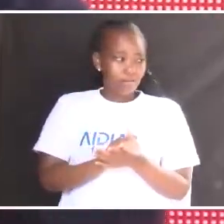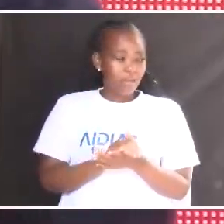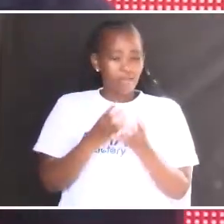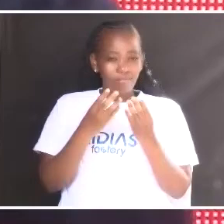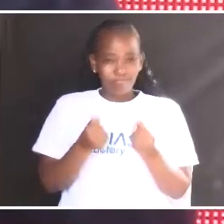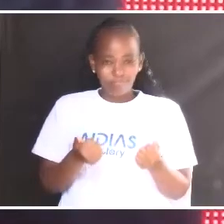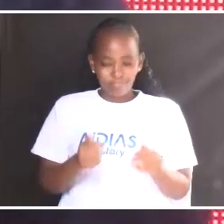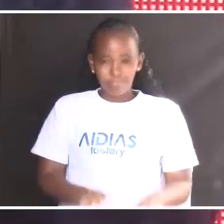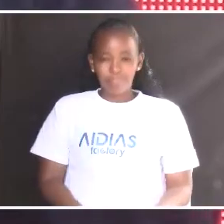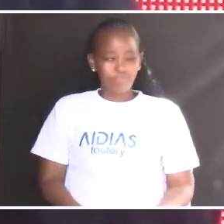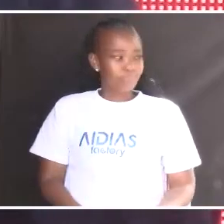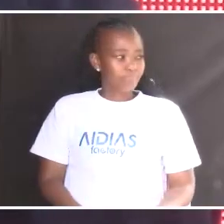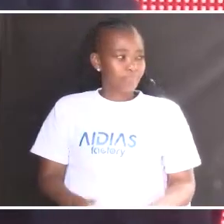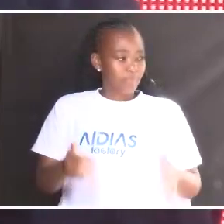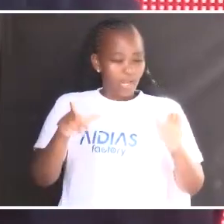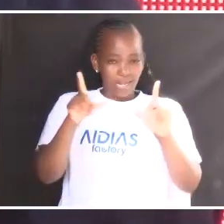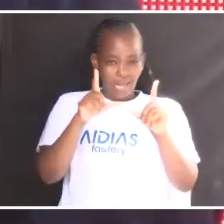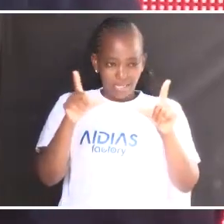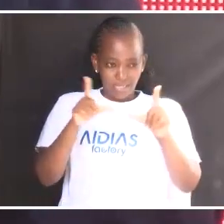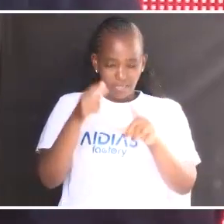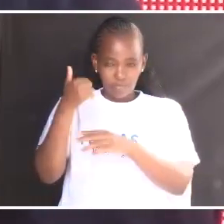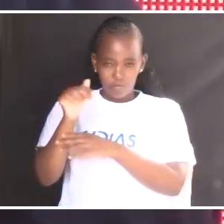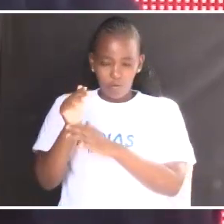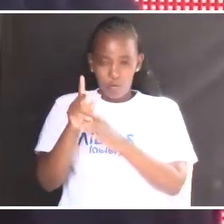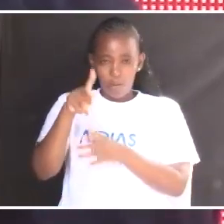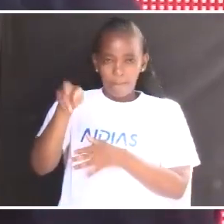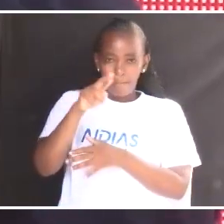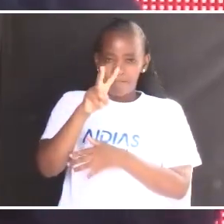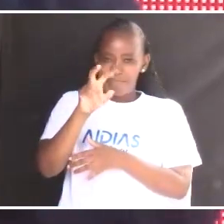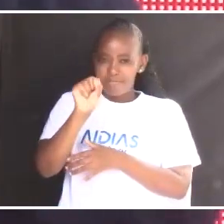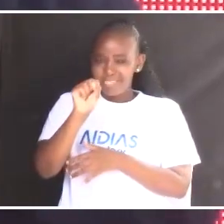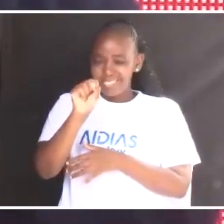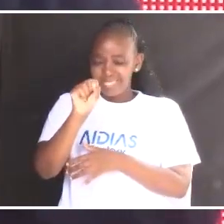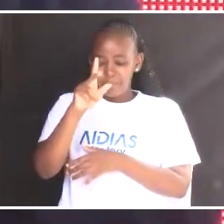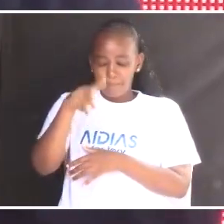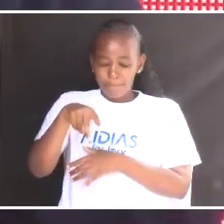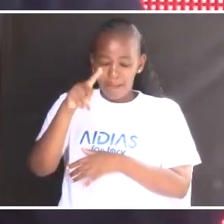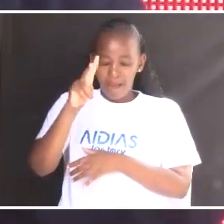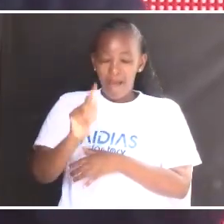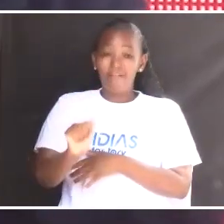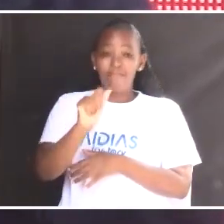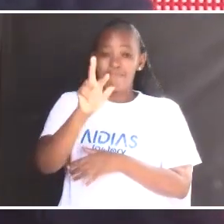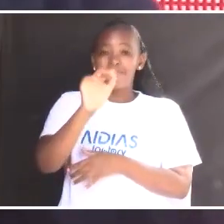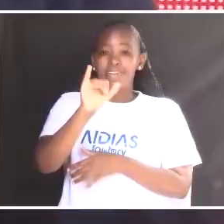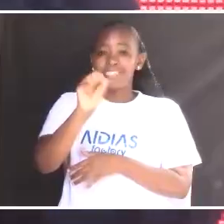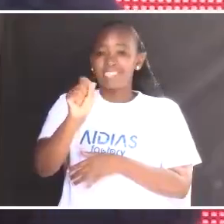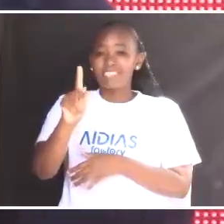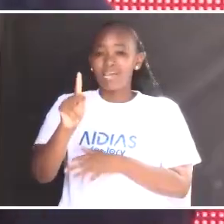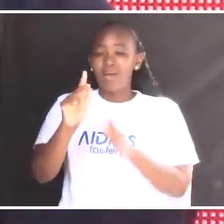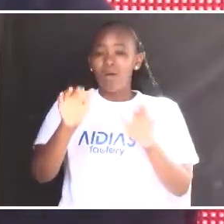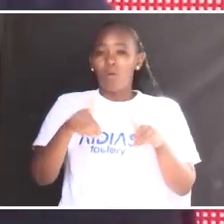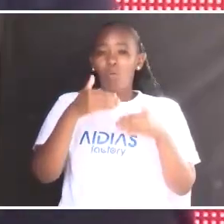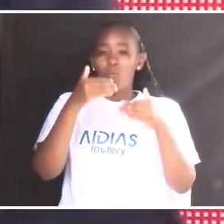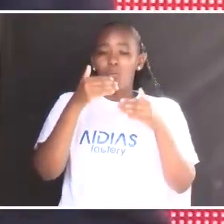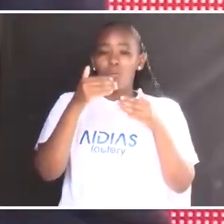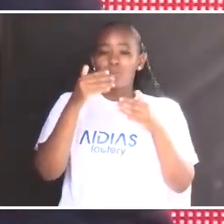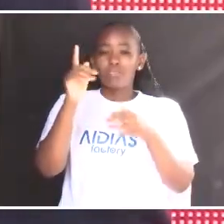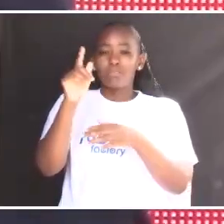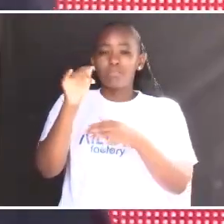with. So the license for PavRisk which we issued was suspended. There is an appeal that was filed, which is being heard